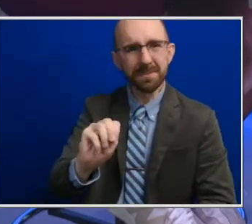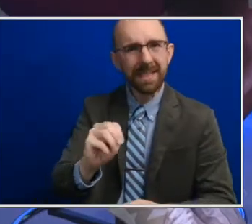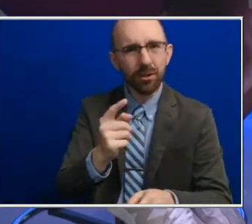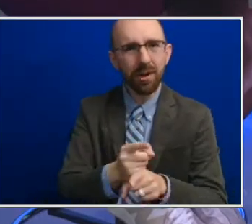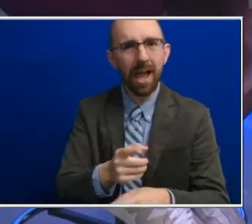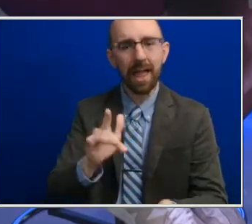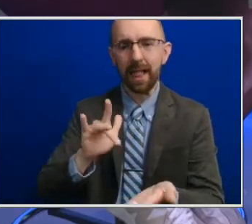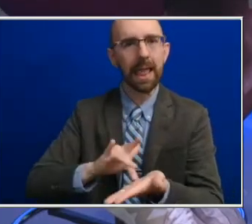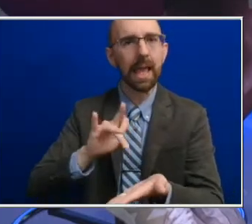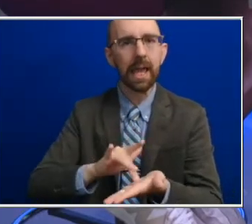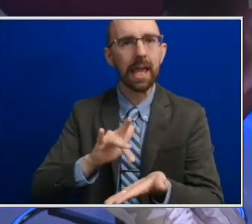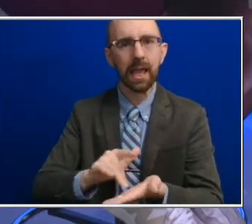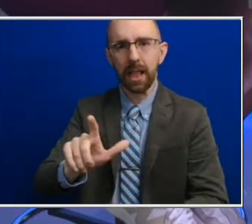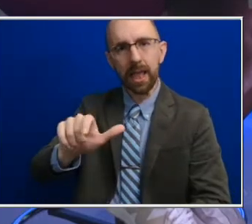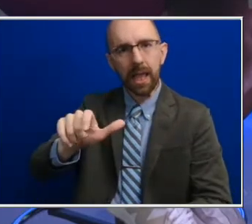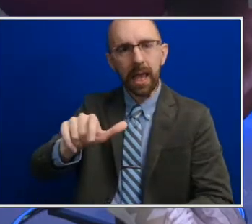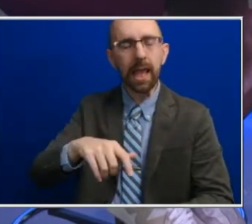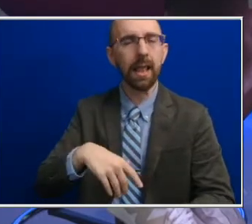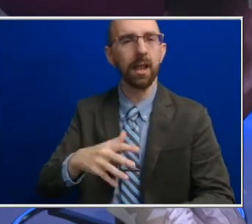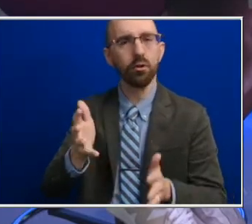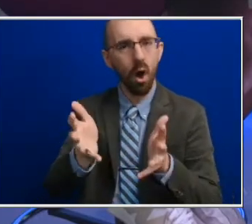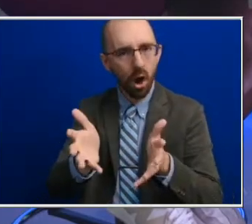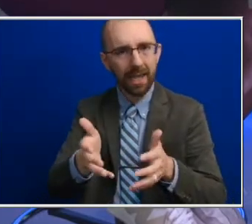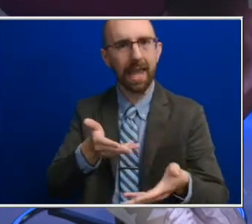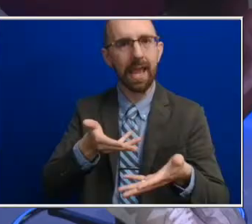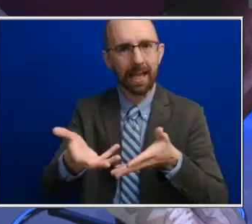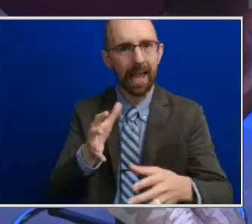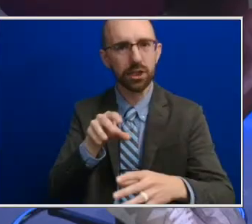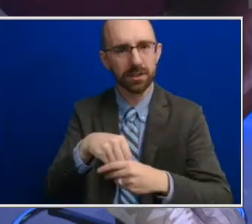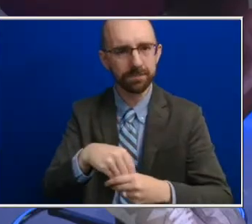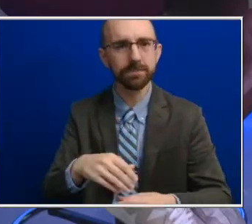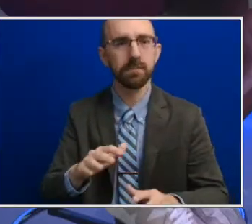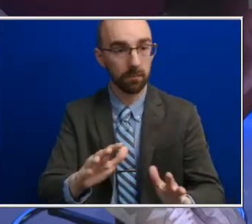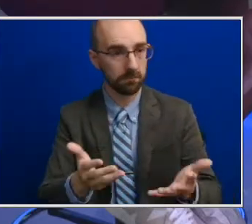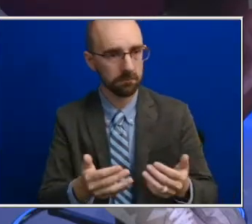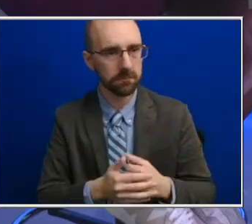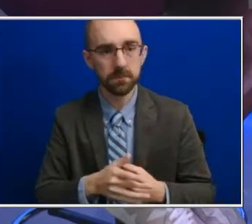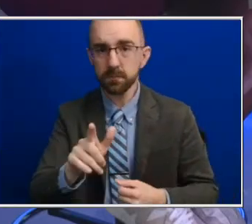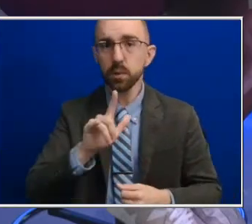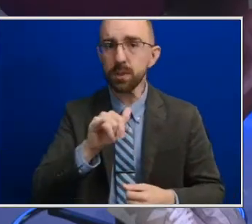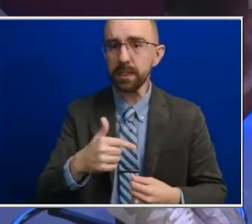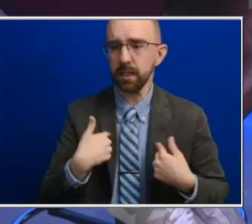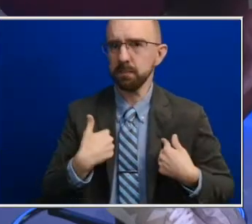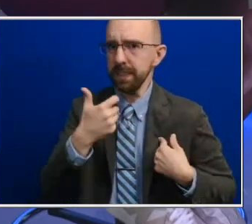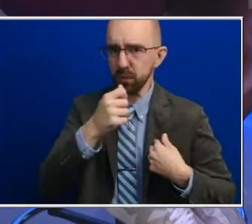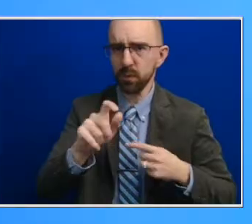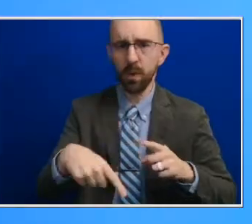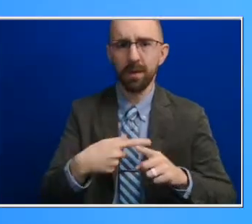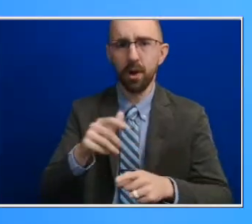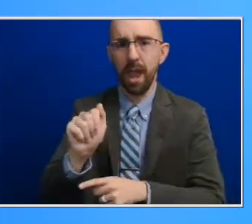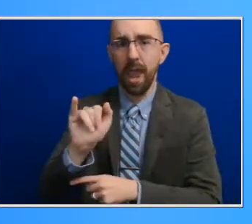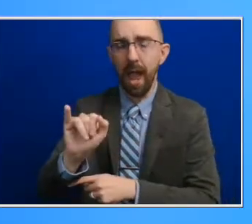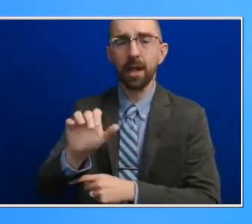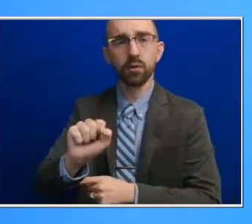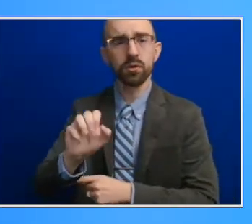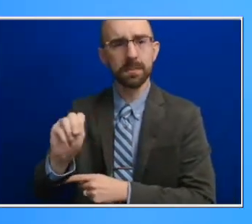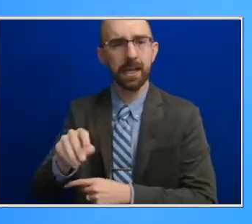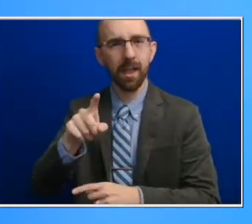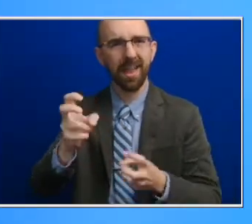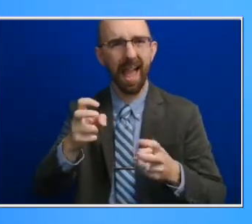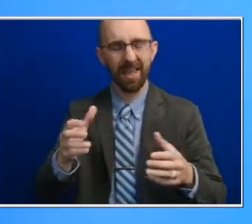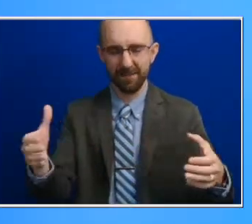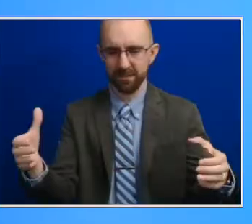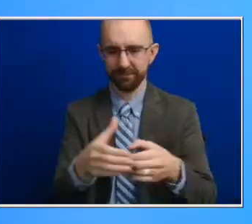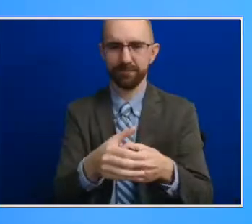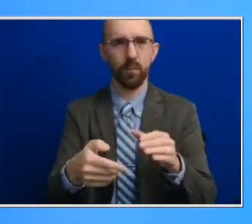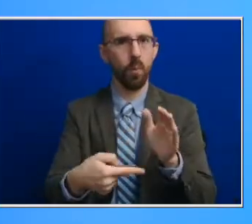keep talking, keep engaging. Right. We spoke to, Which is really interesting when you bring up the AI and social media. In your mind, you kind of lump them together. Yes. And in